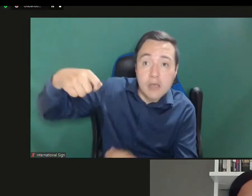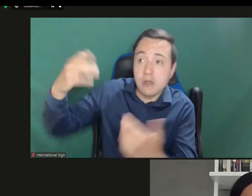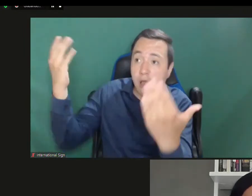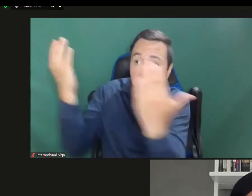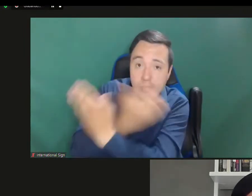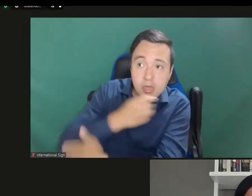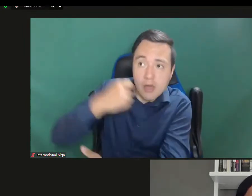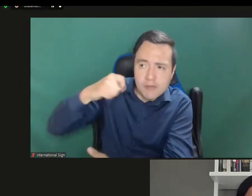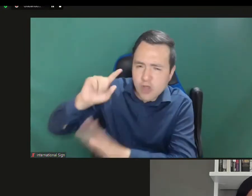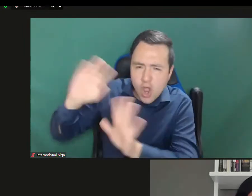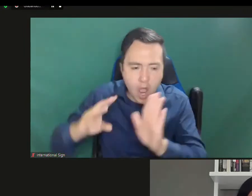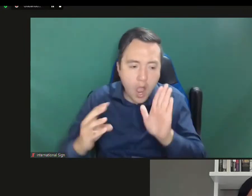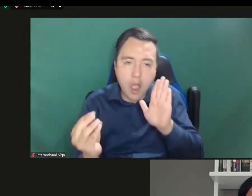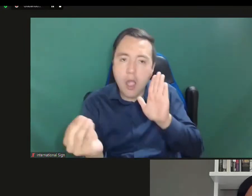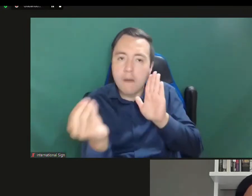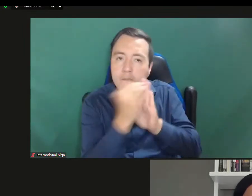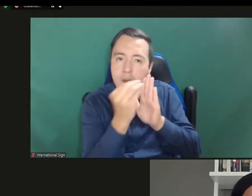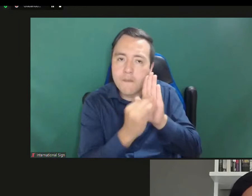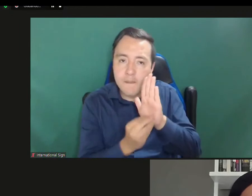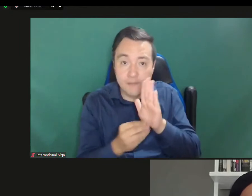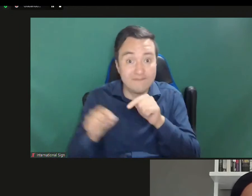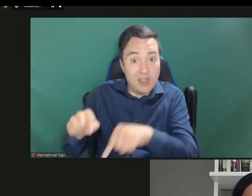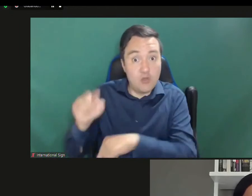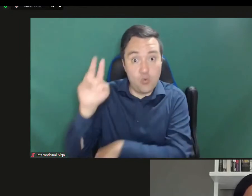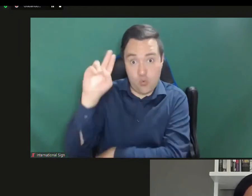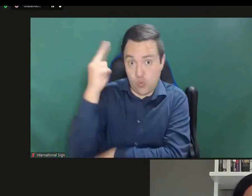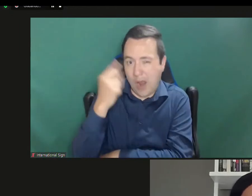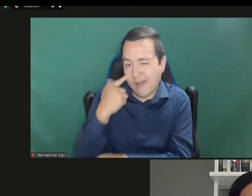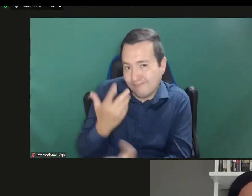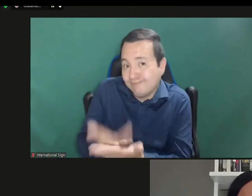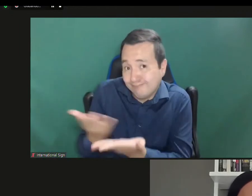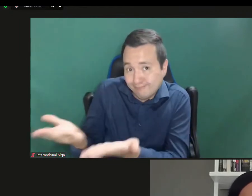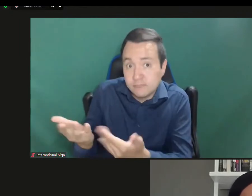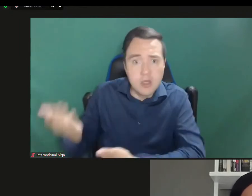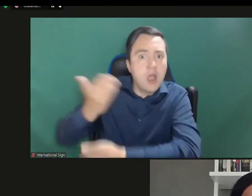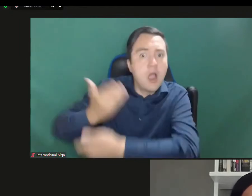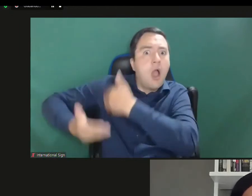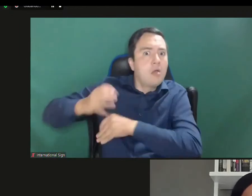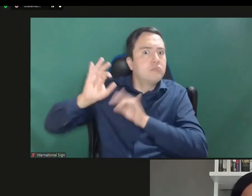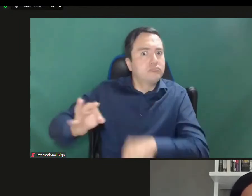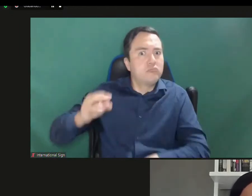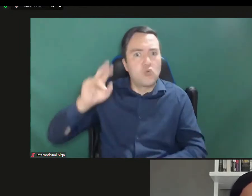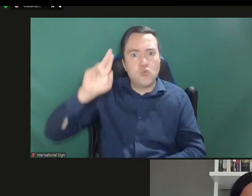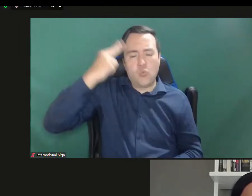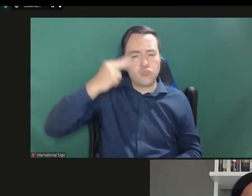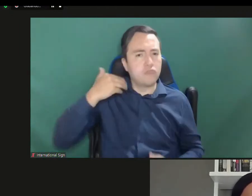from the ups and downs, ins and outs of the political process as